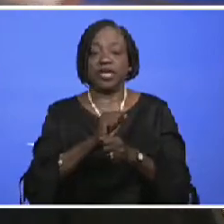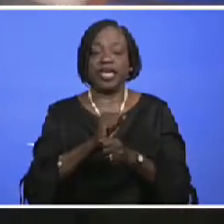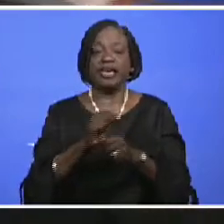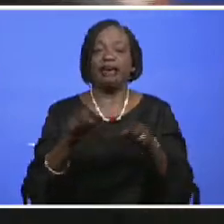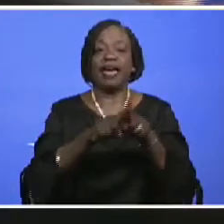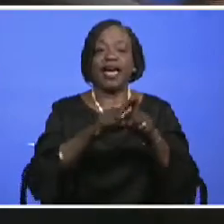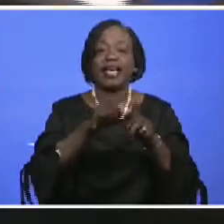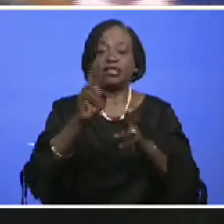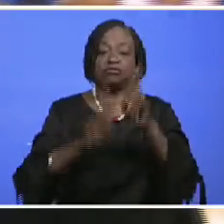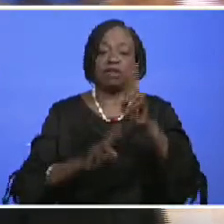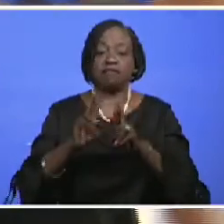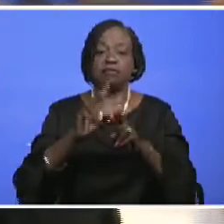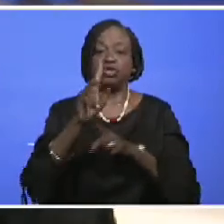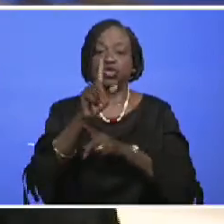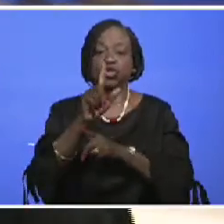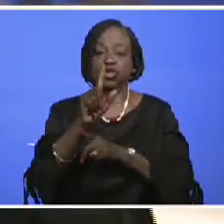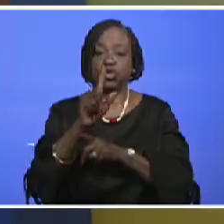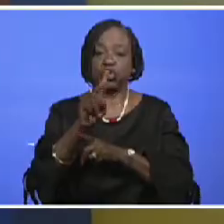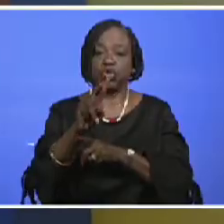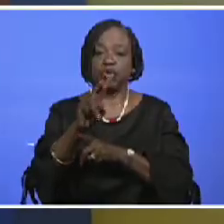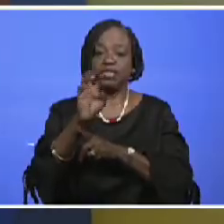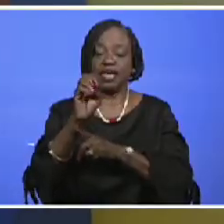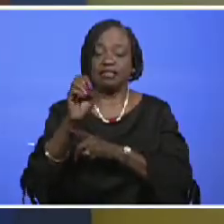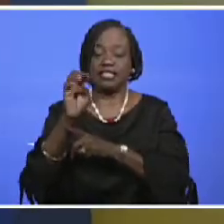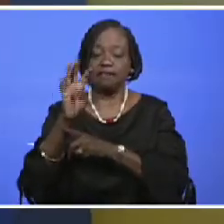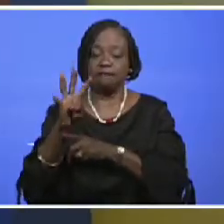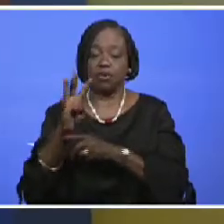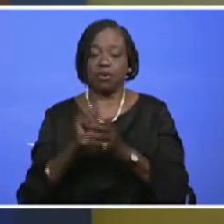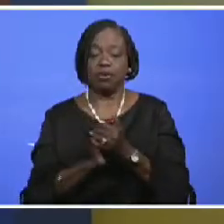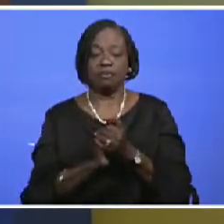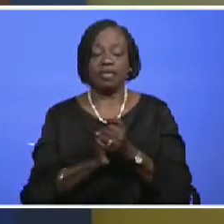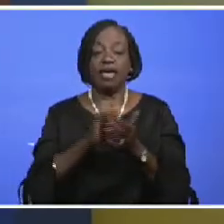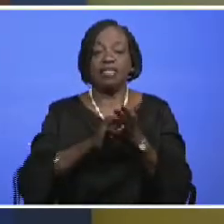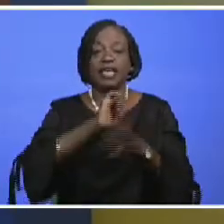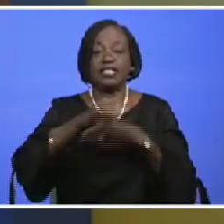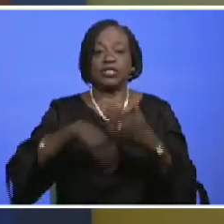since 2004. And that will do